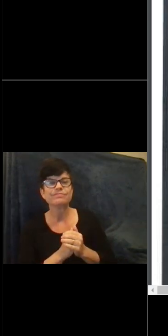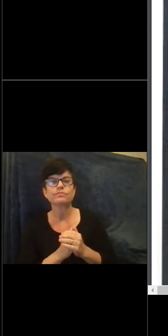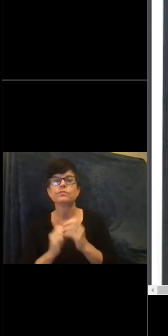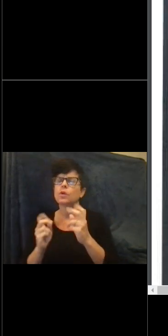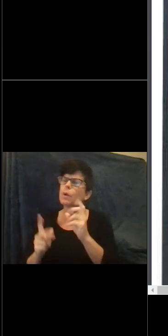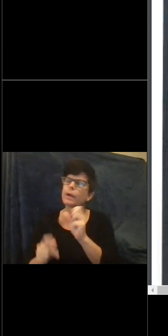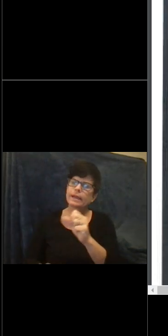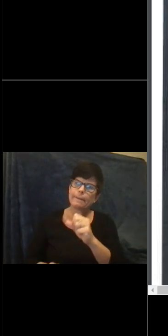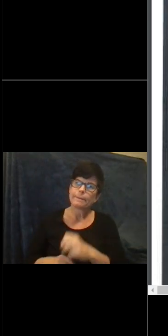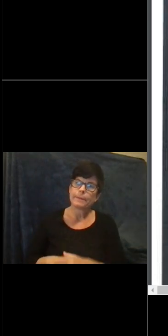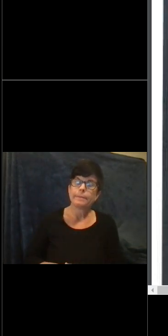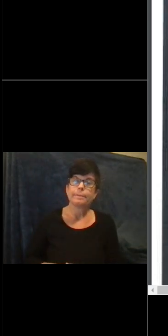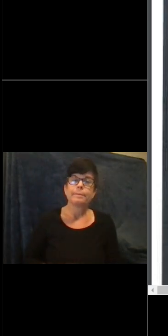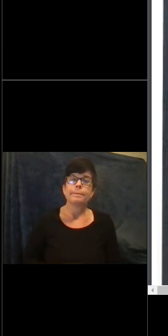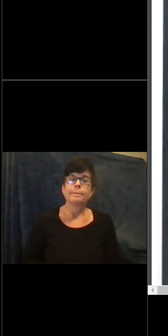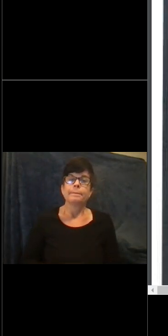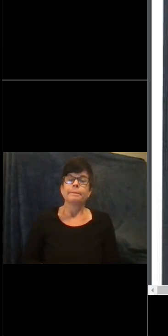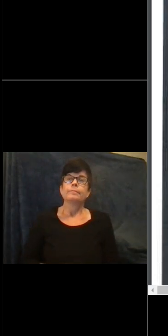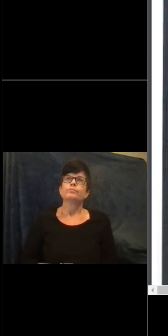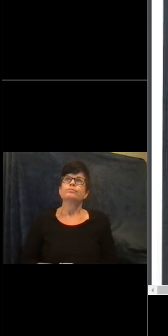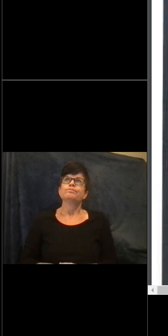Yeah, I